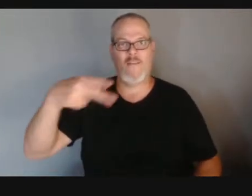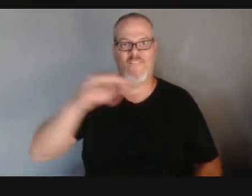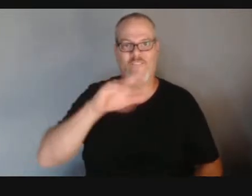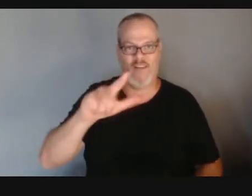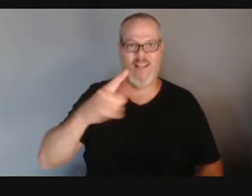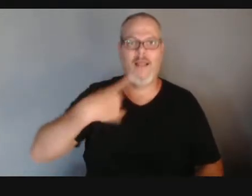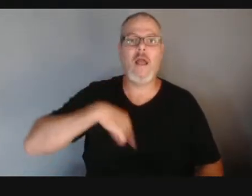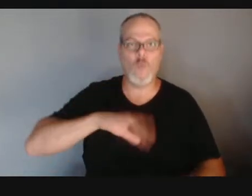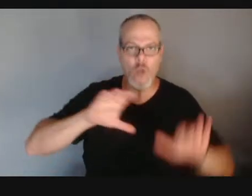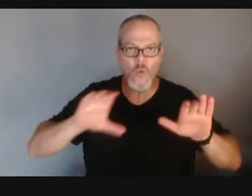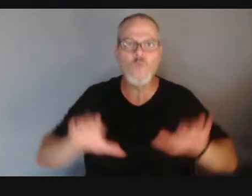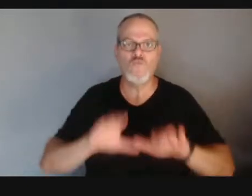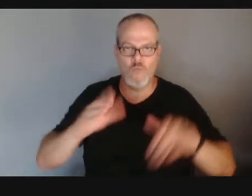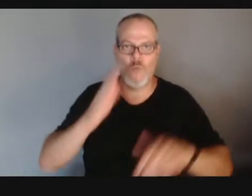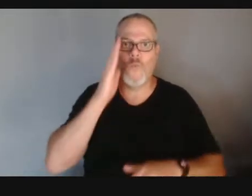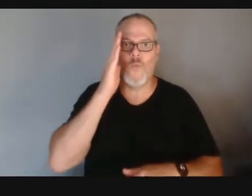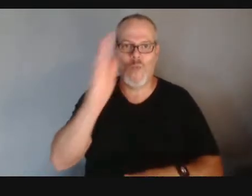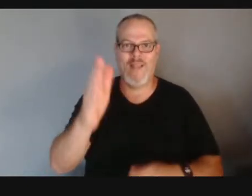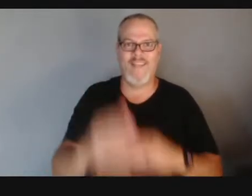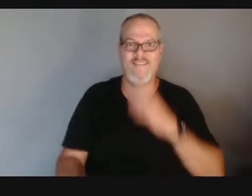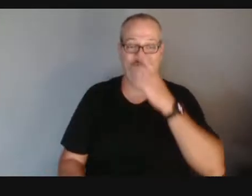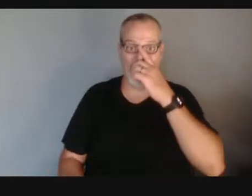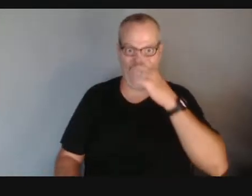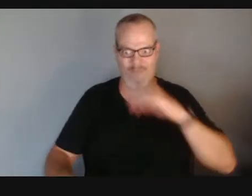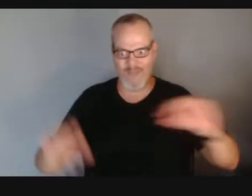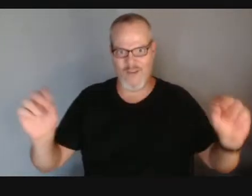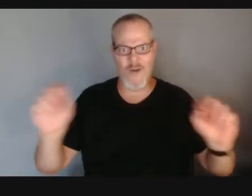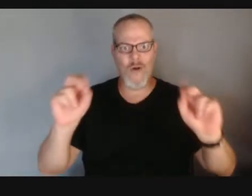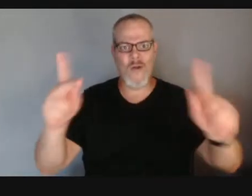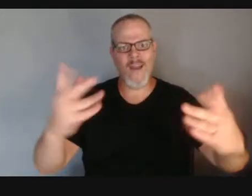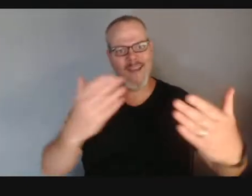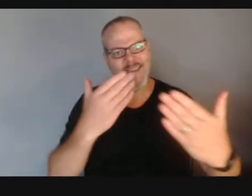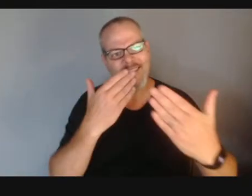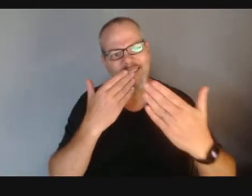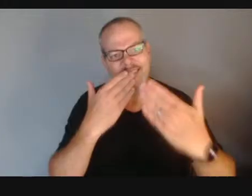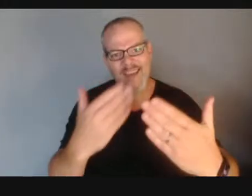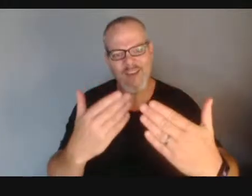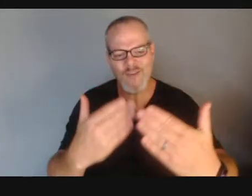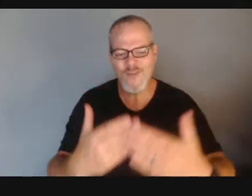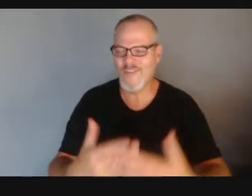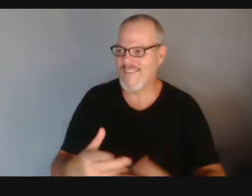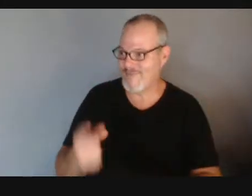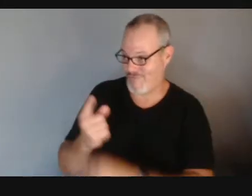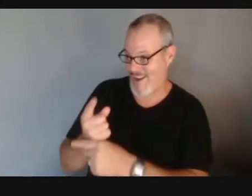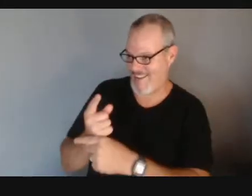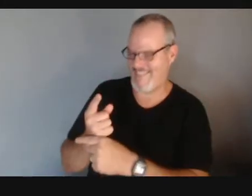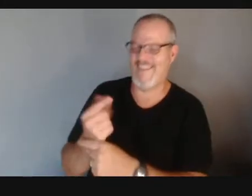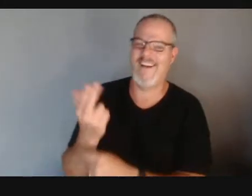get it done. All right. Well, thank you. Yeah, right.